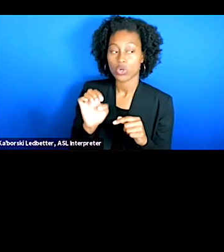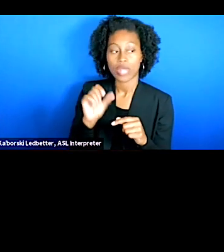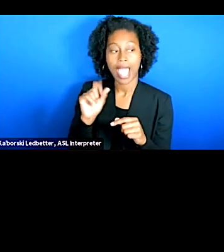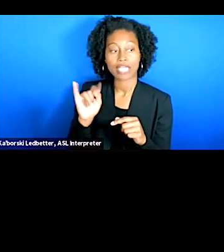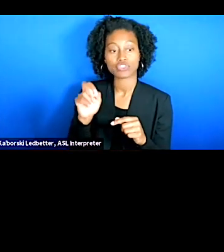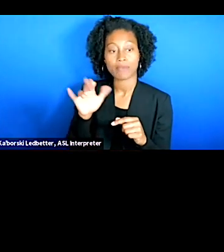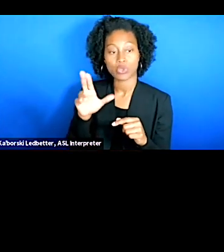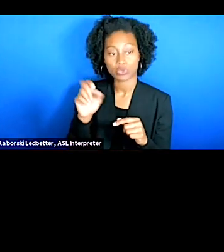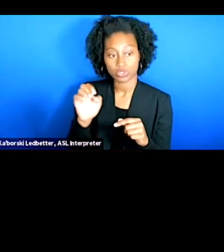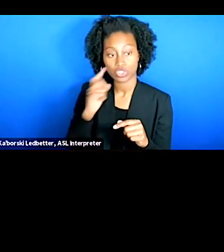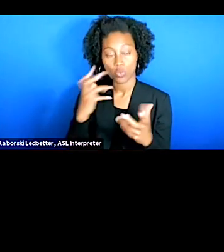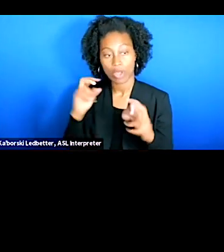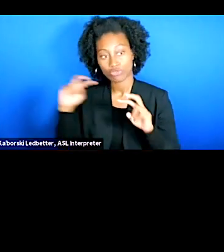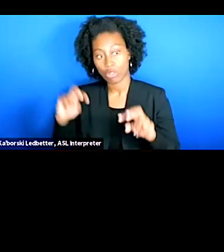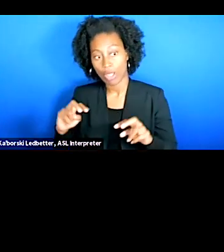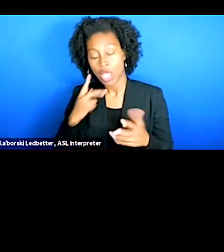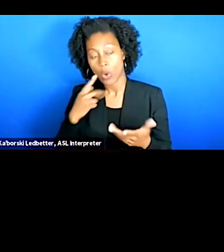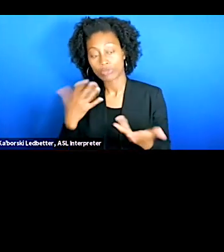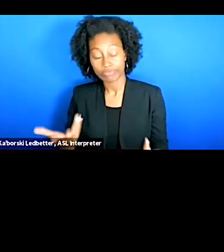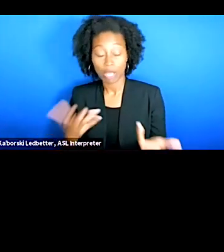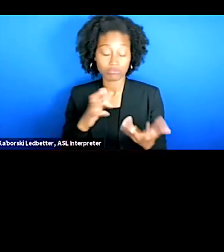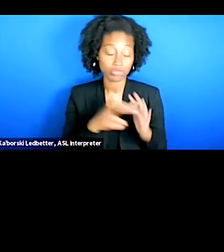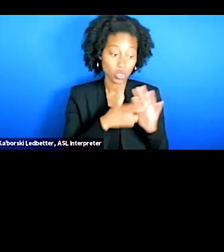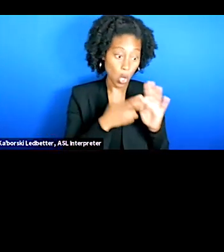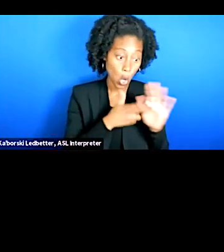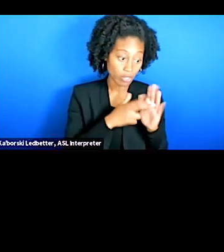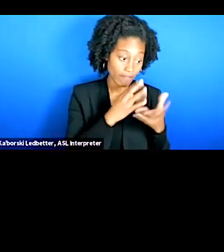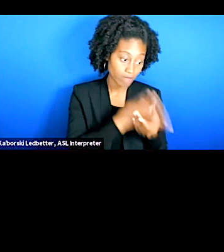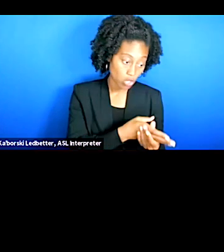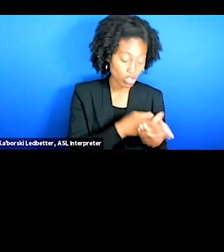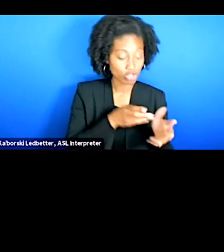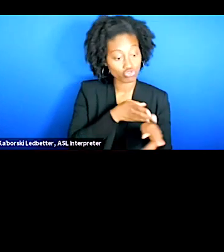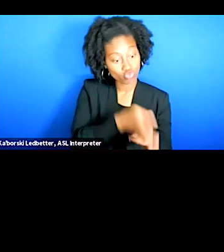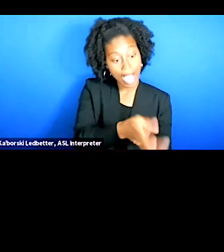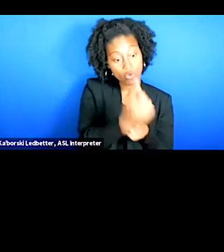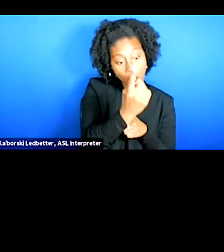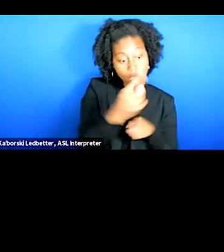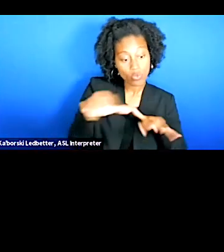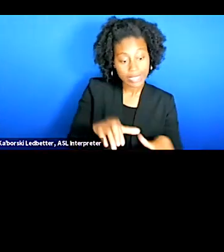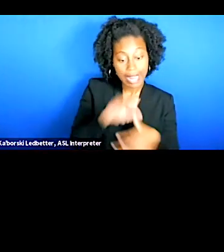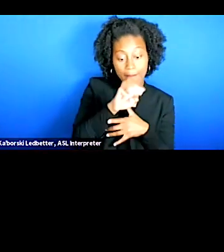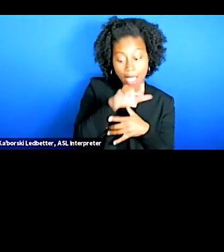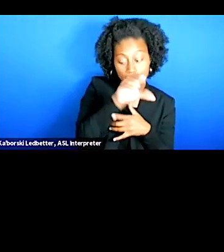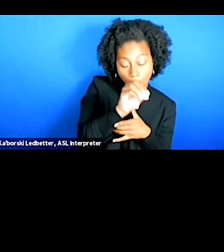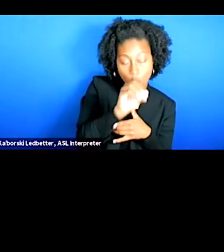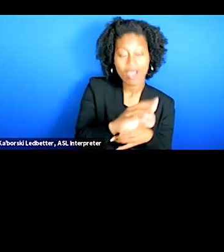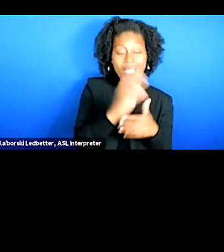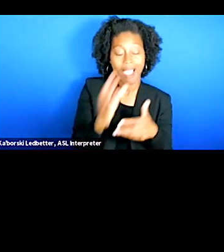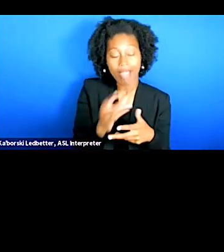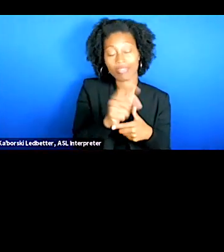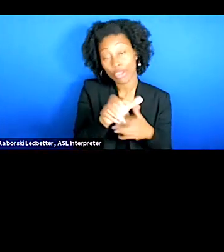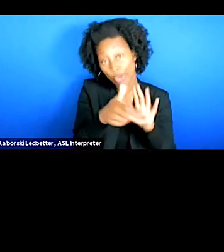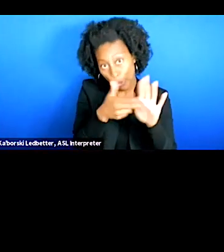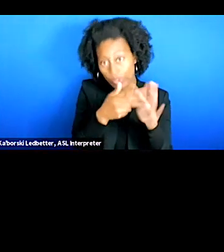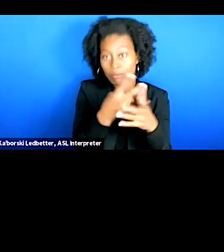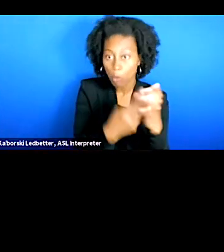the codes, and we're going to go into the codes folder, go into the track one, which was where we did the memos and the coding. And we're